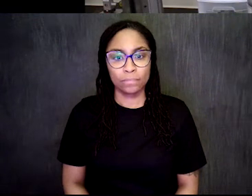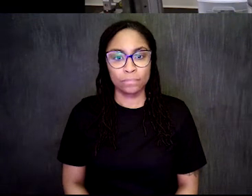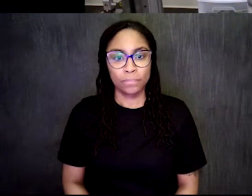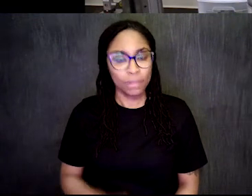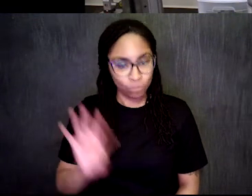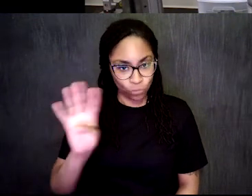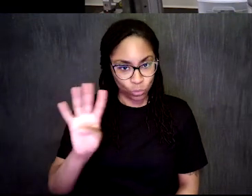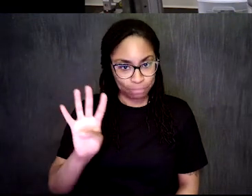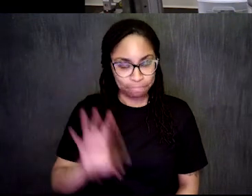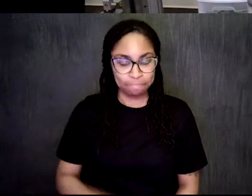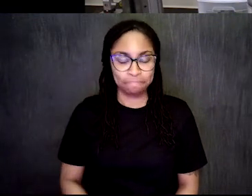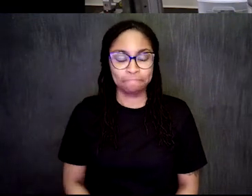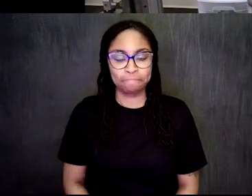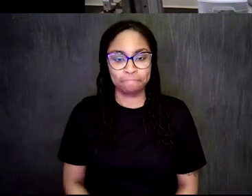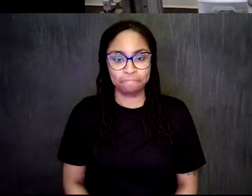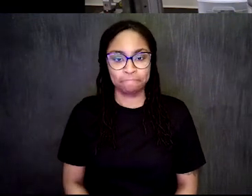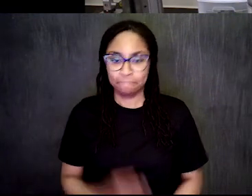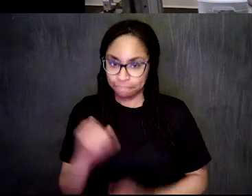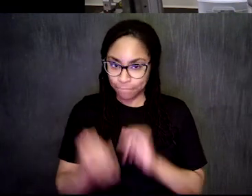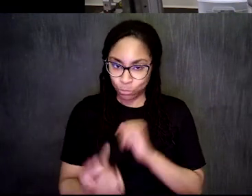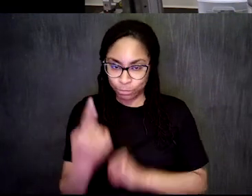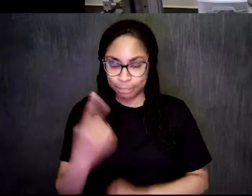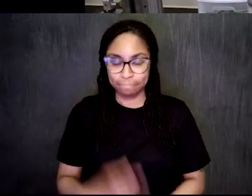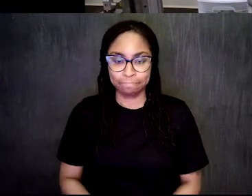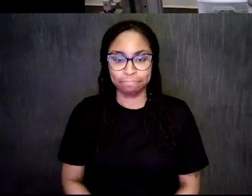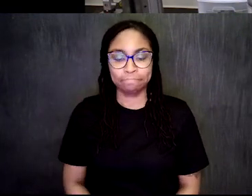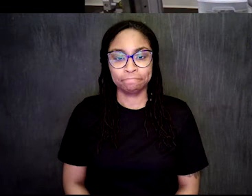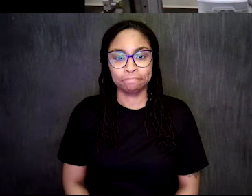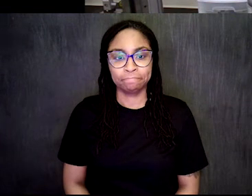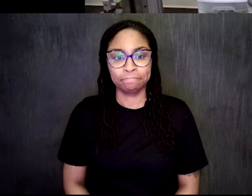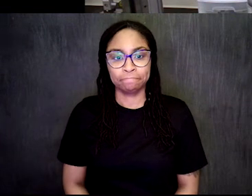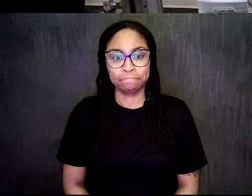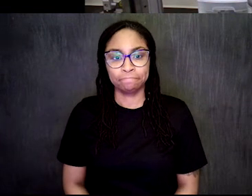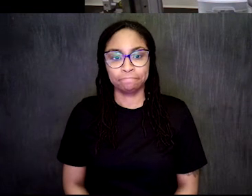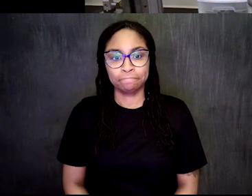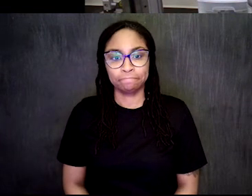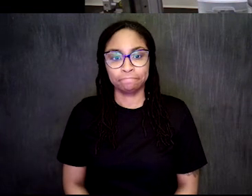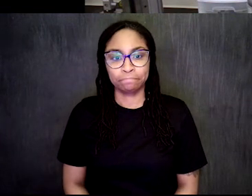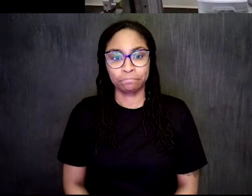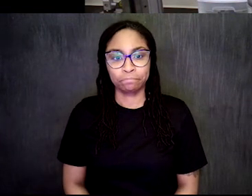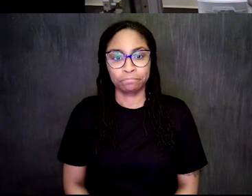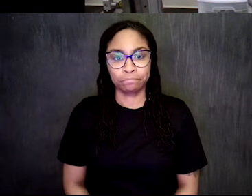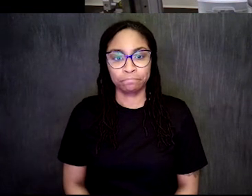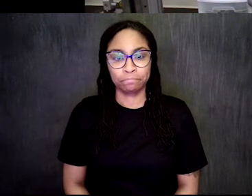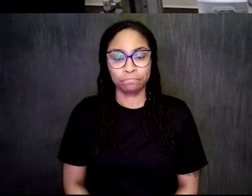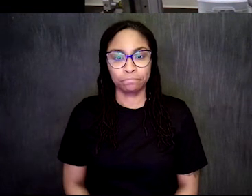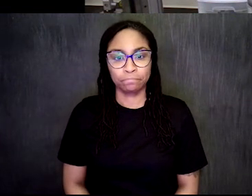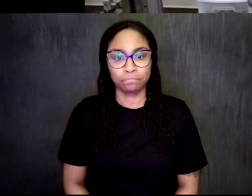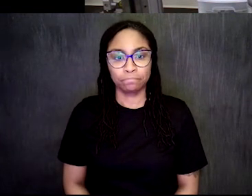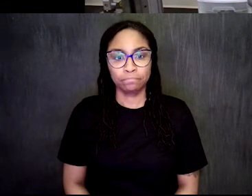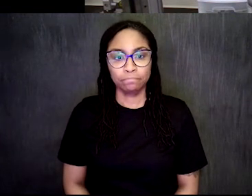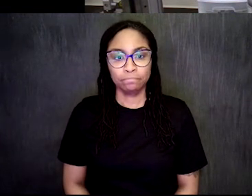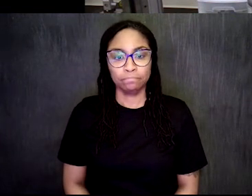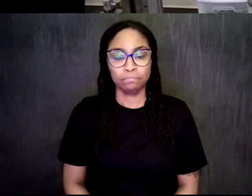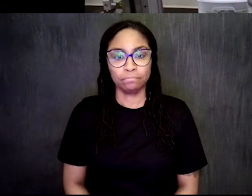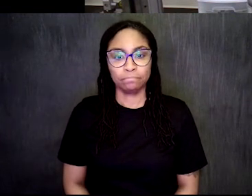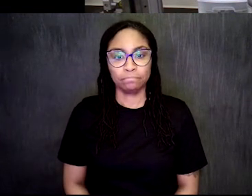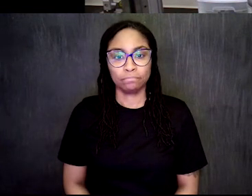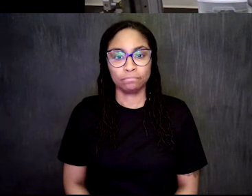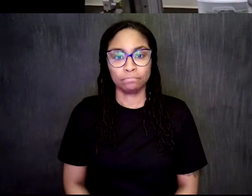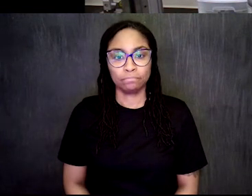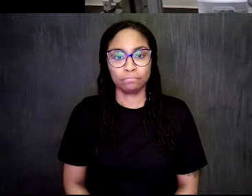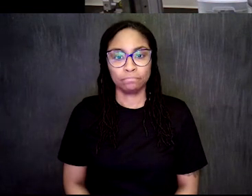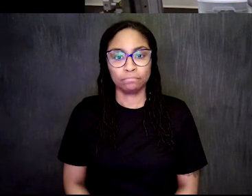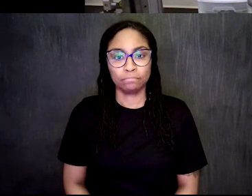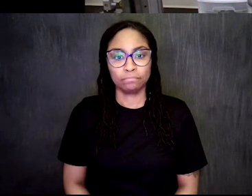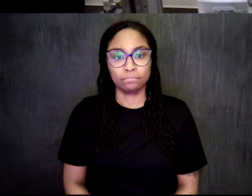Slide it up. 4. There you go. Last one. Press that low back down. Keep it squeezed down